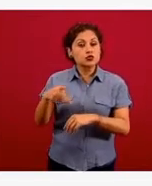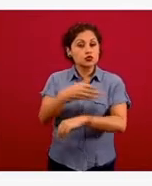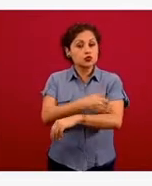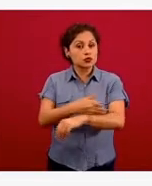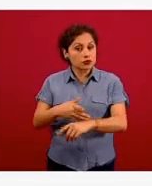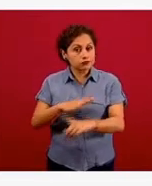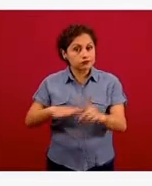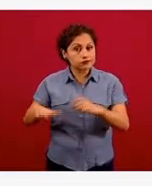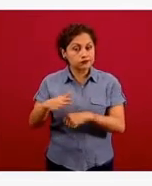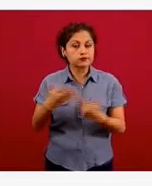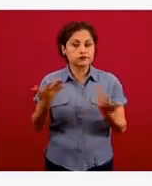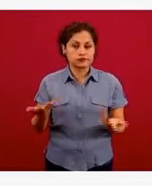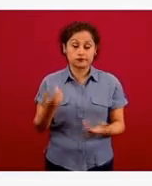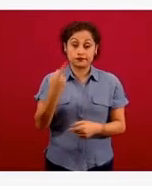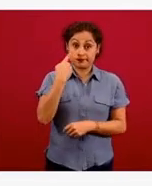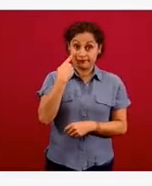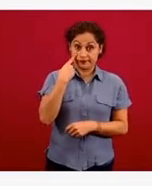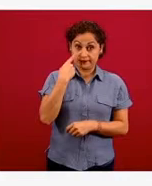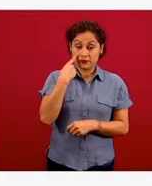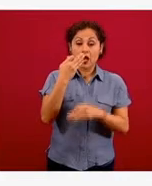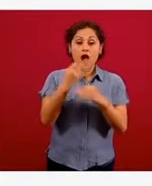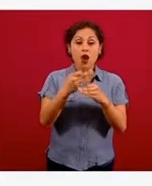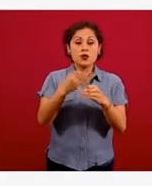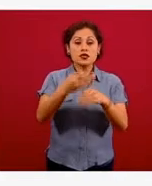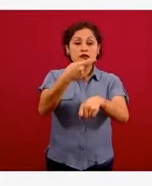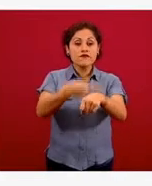treatment and the humane